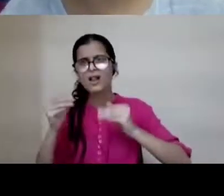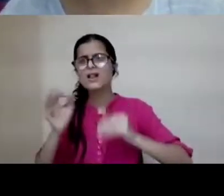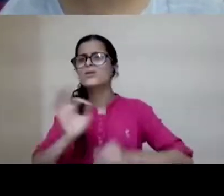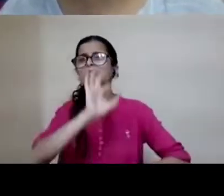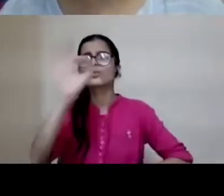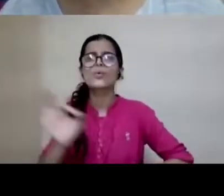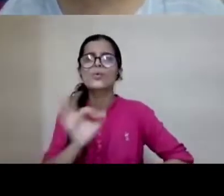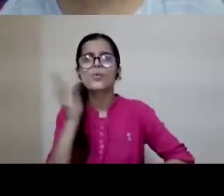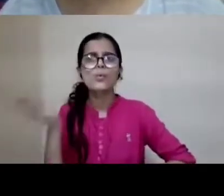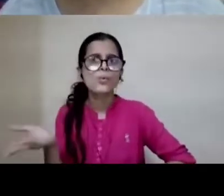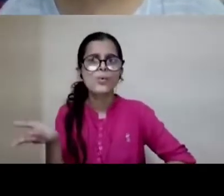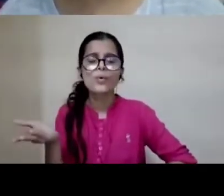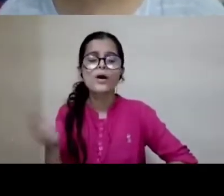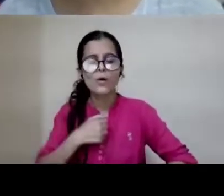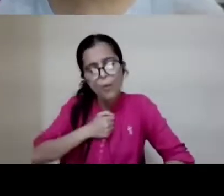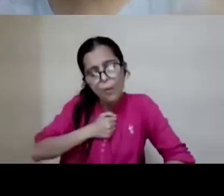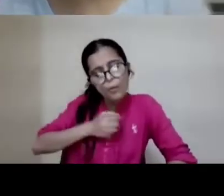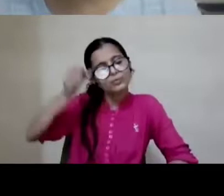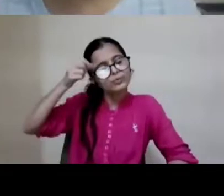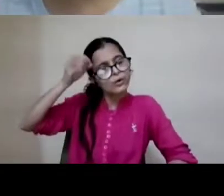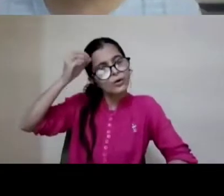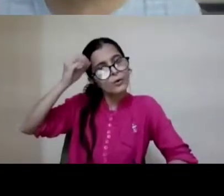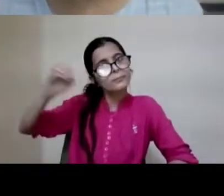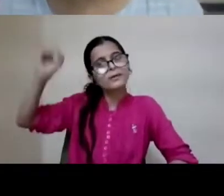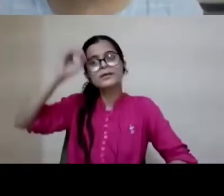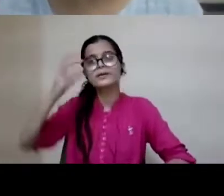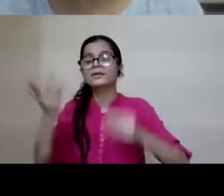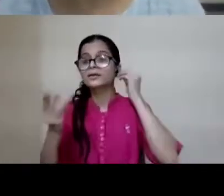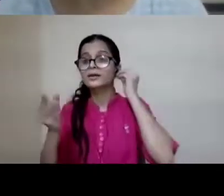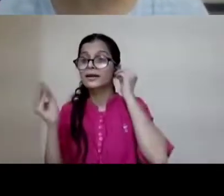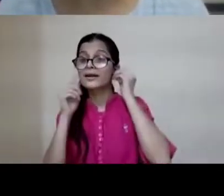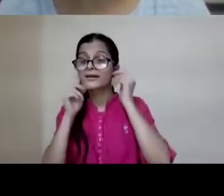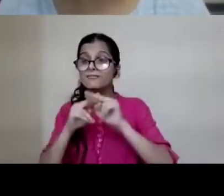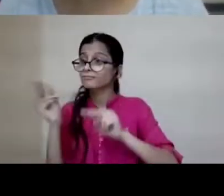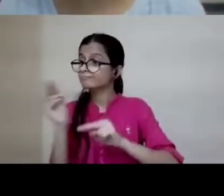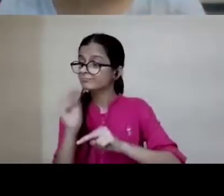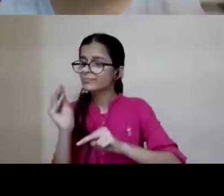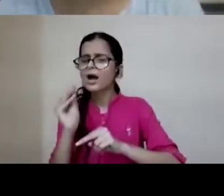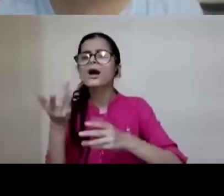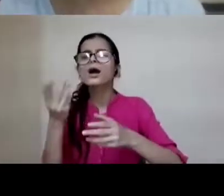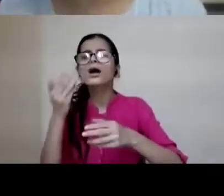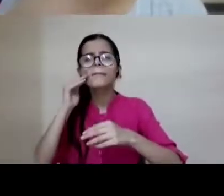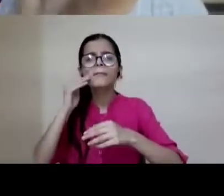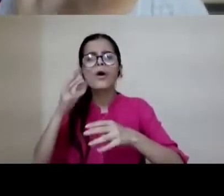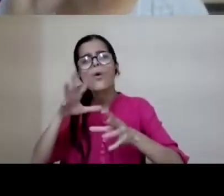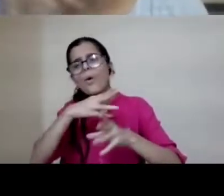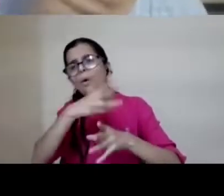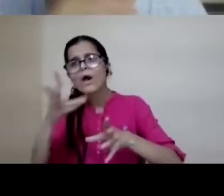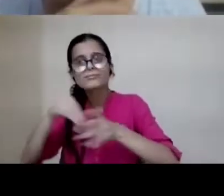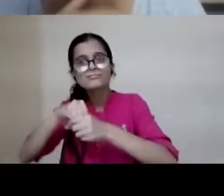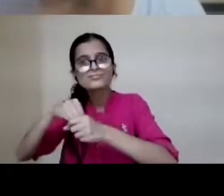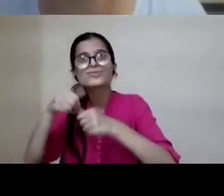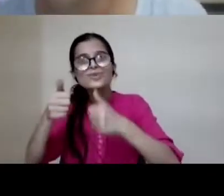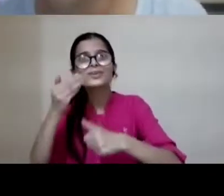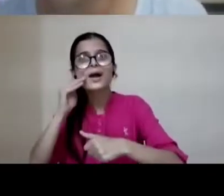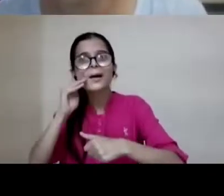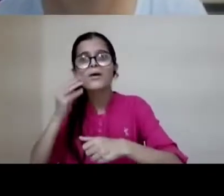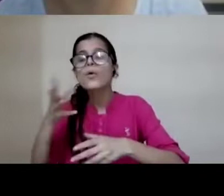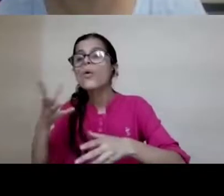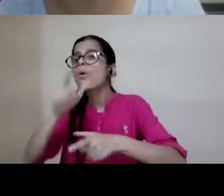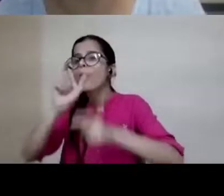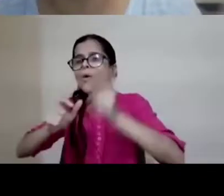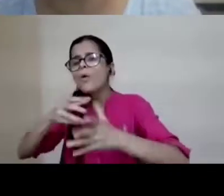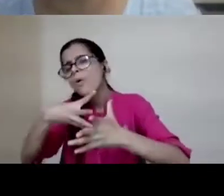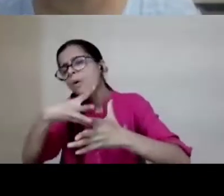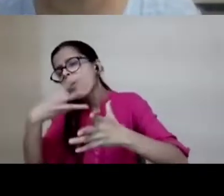my opinion, it is only reasonable if everybody comes in. So the kind of, I was trying to reject the whole